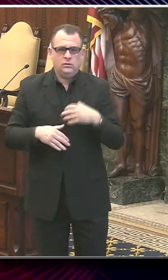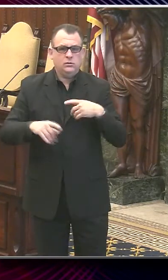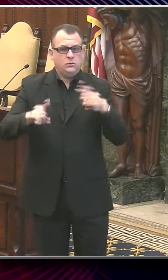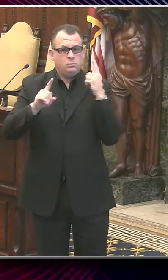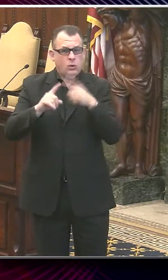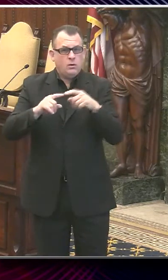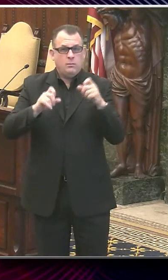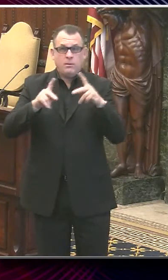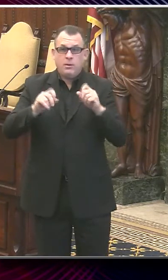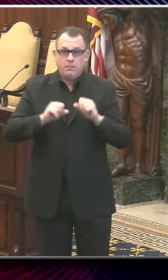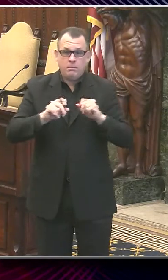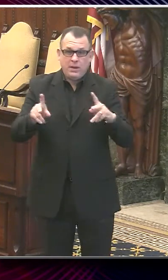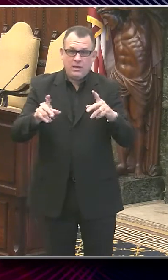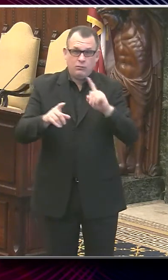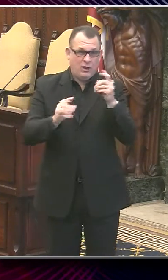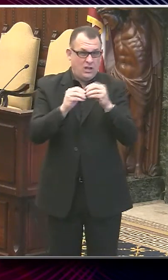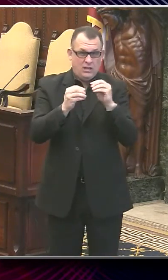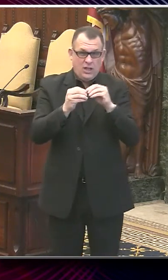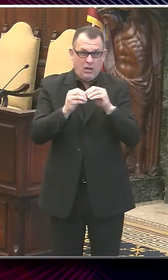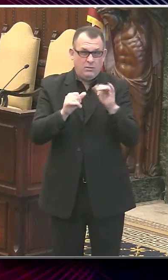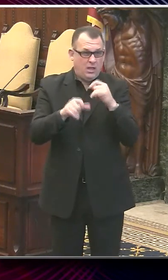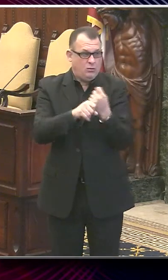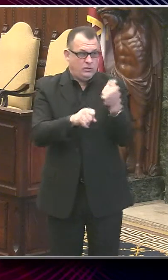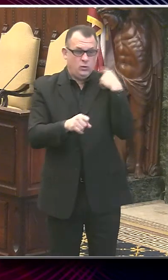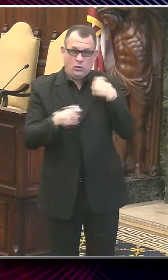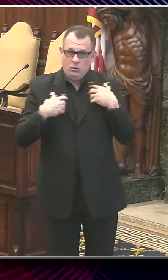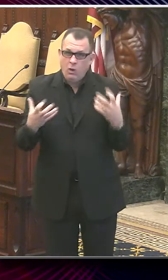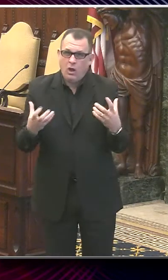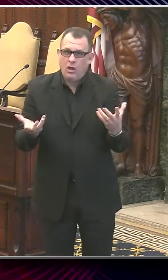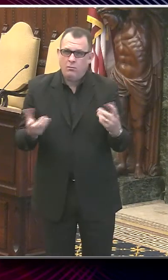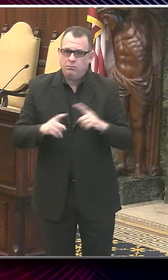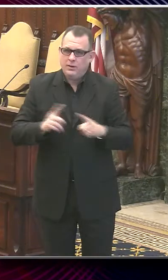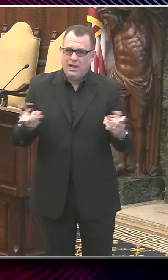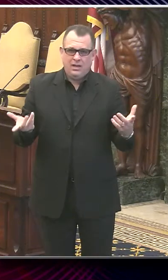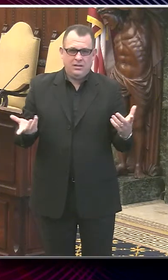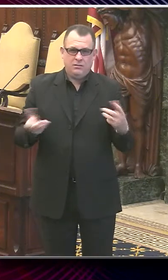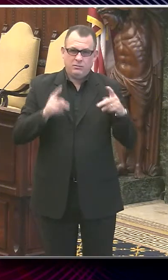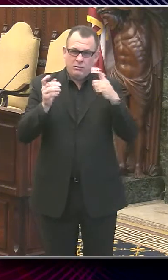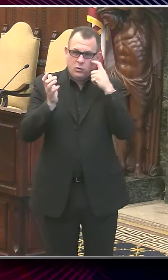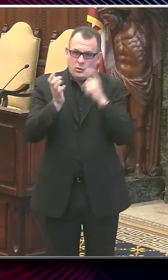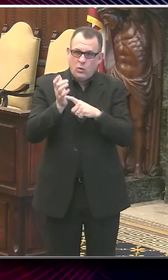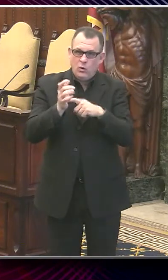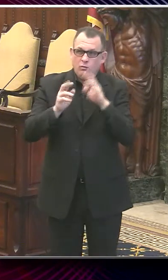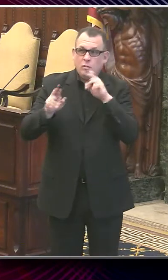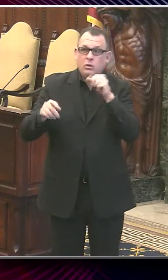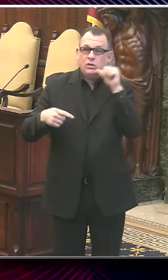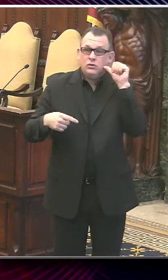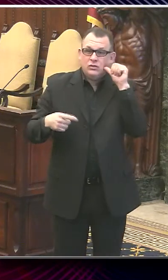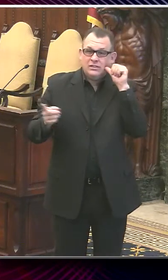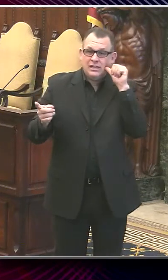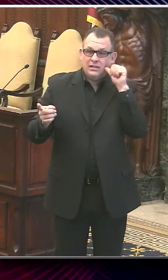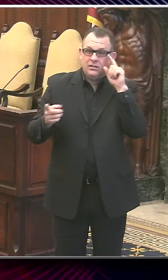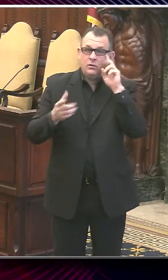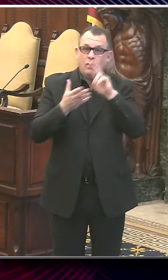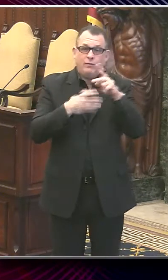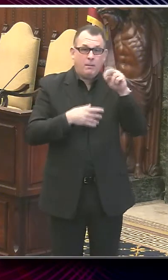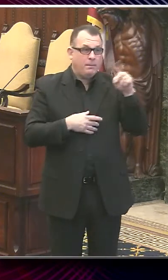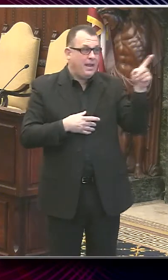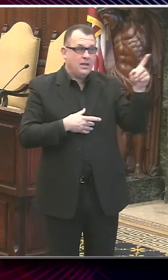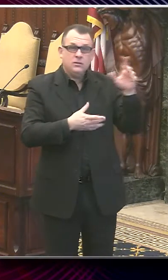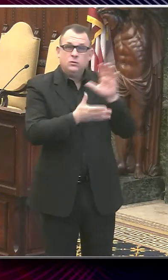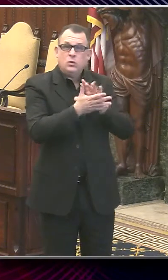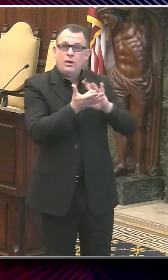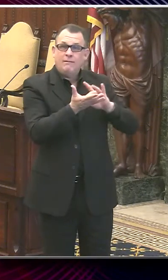year ago. Now, in addition to that, there's a report that you may have seen yesterday from the University of Pennsylvania School of Medicine, where